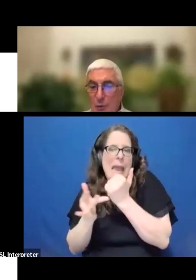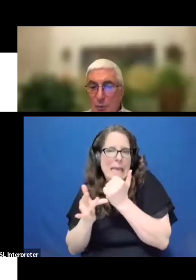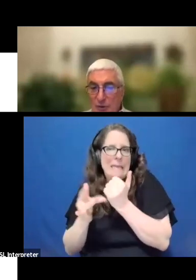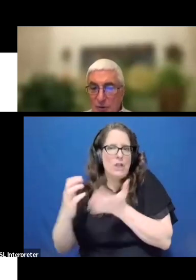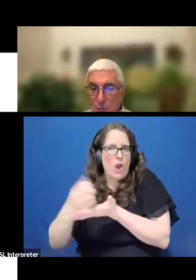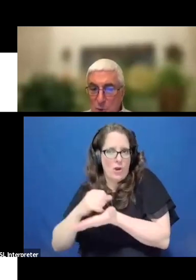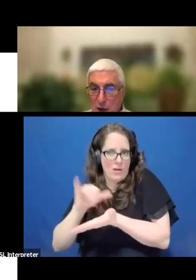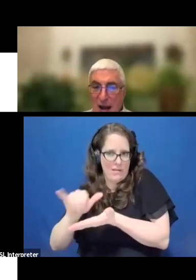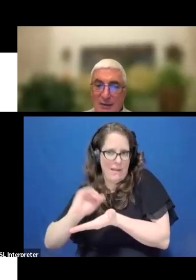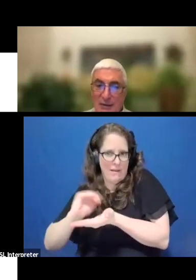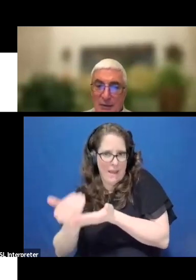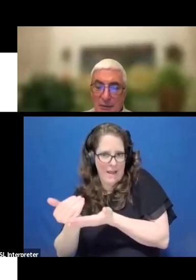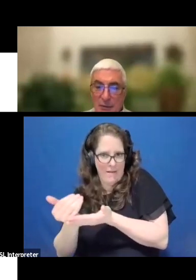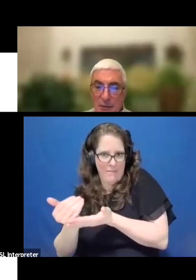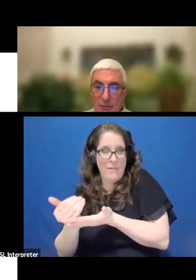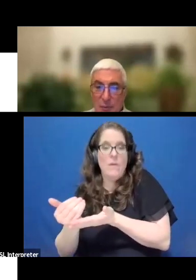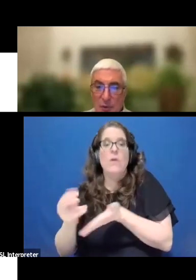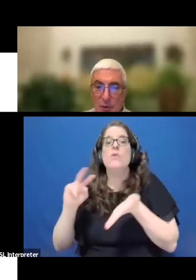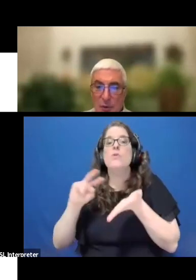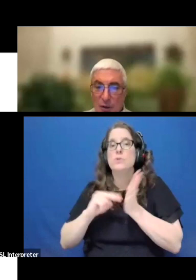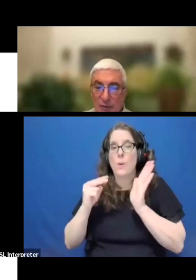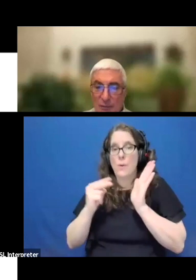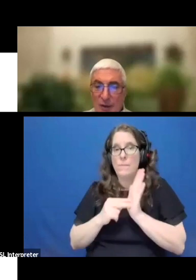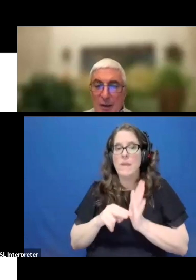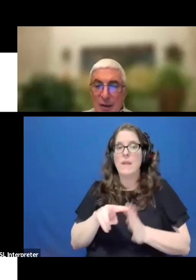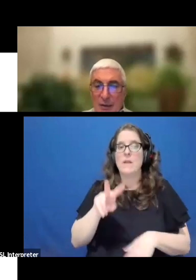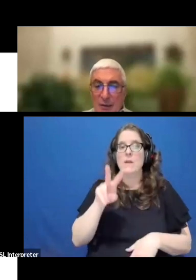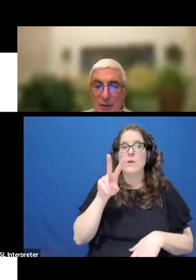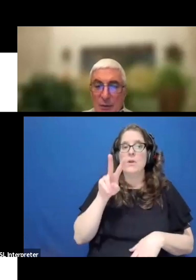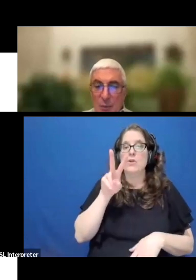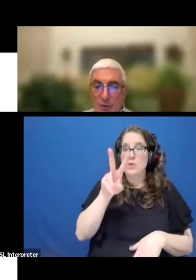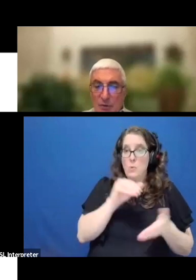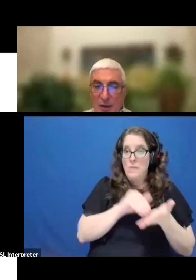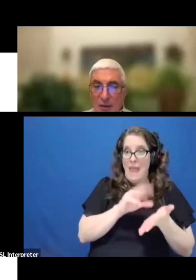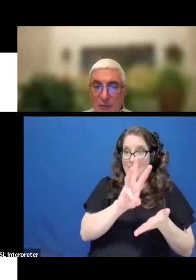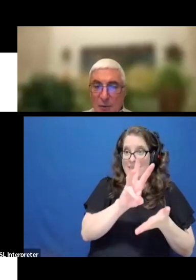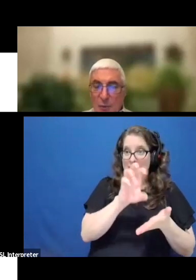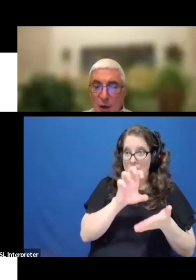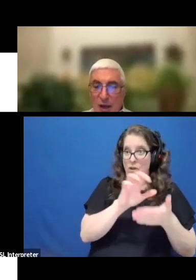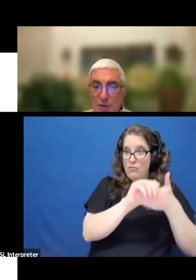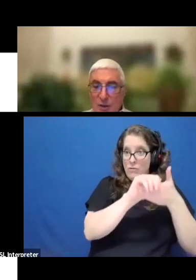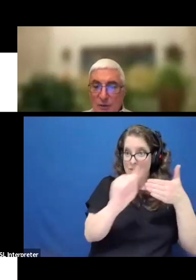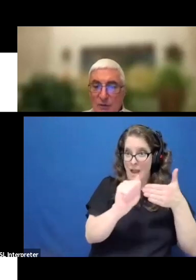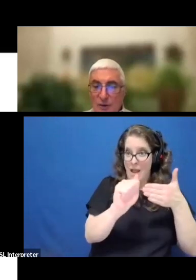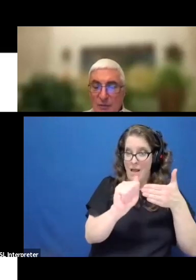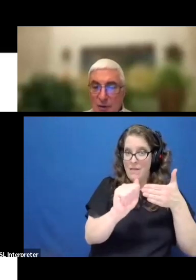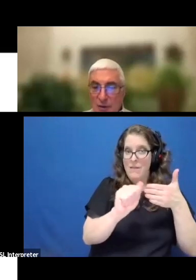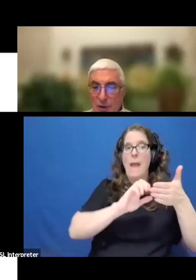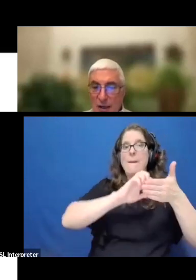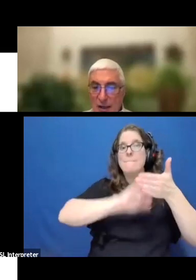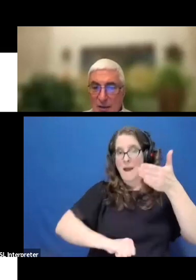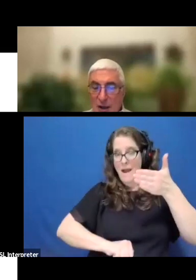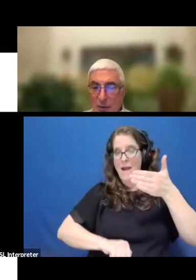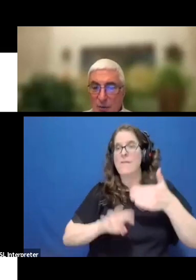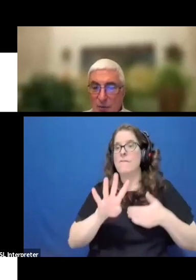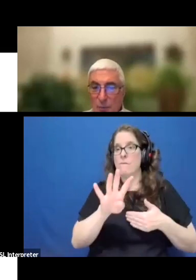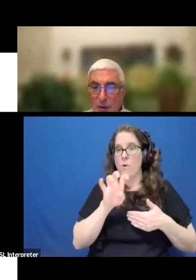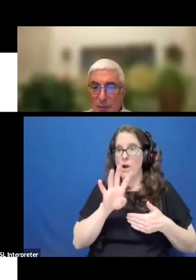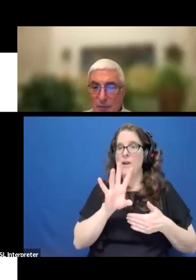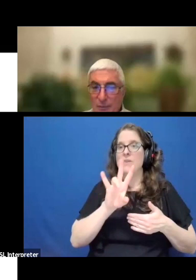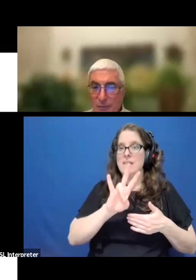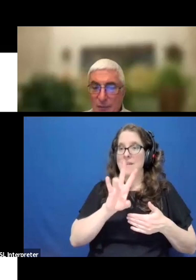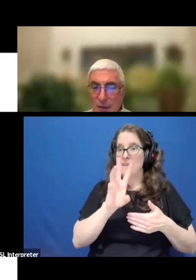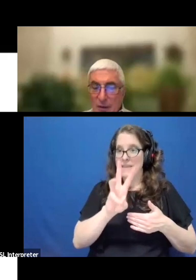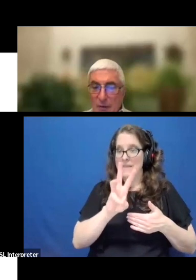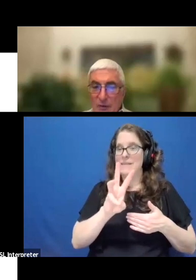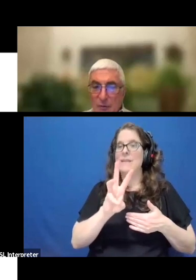subsidy that would be subtracted from her earnings. 30% of her wage is $780 a